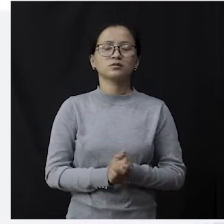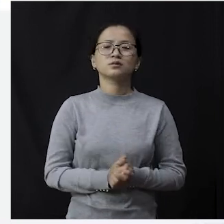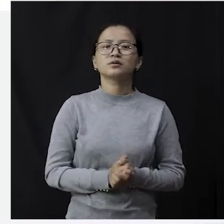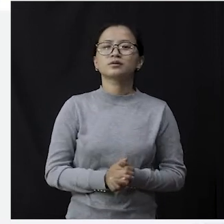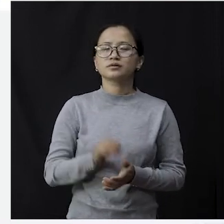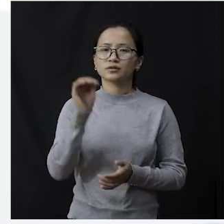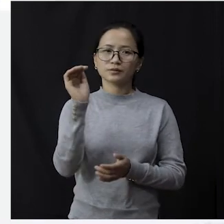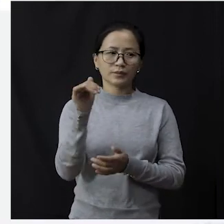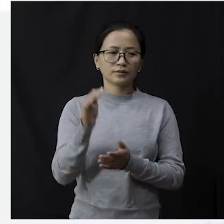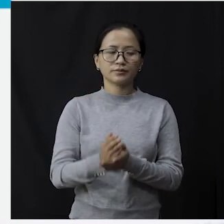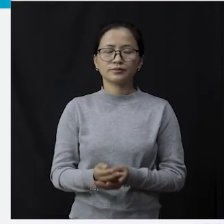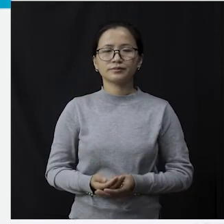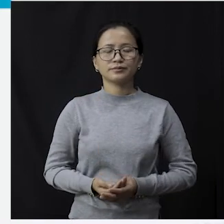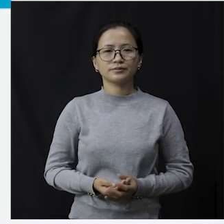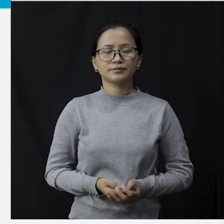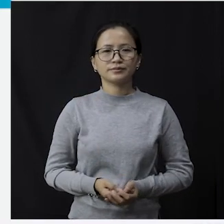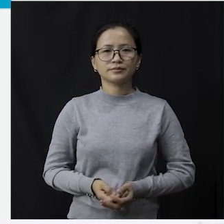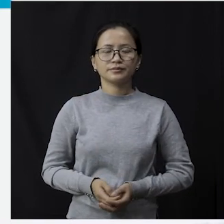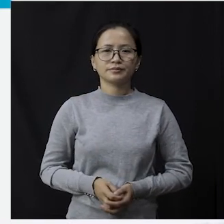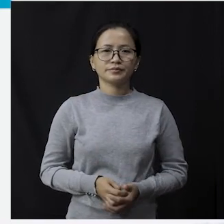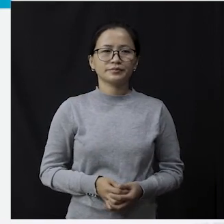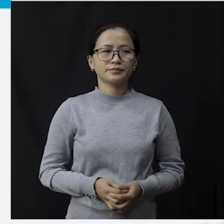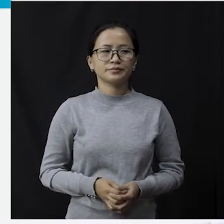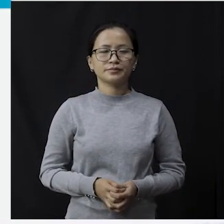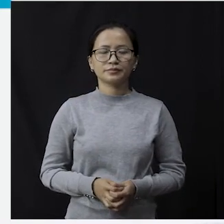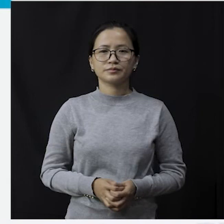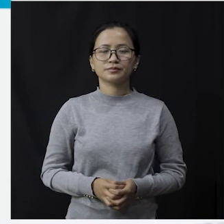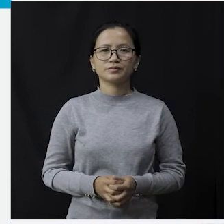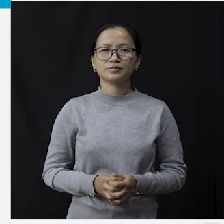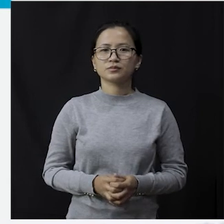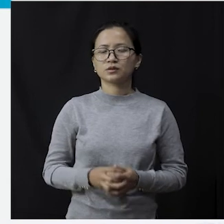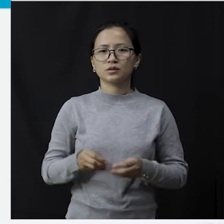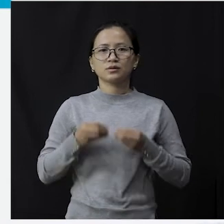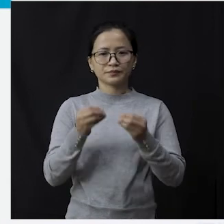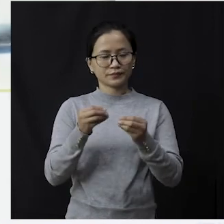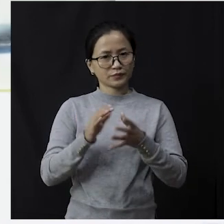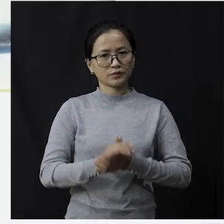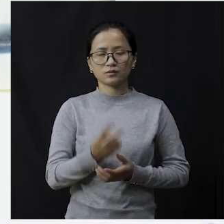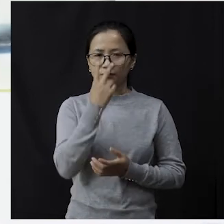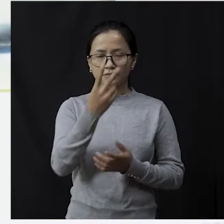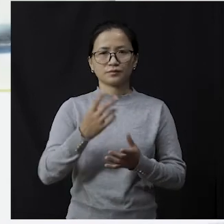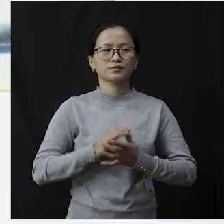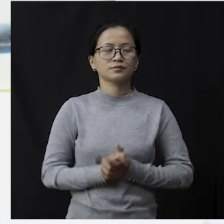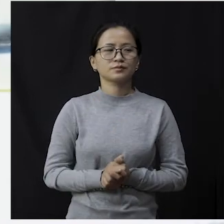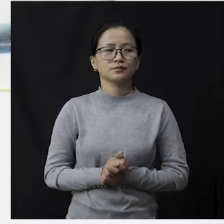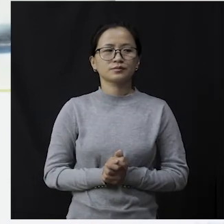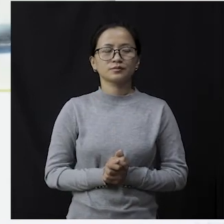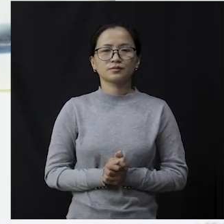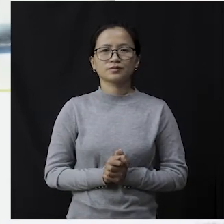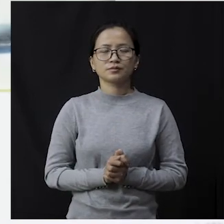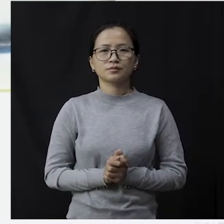tool is a spade. You can see there. Ma'am have also got this activity for you.